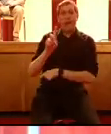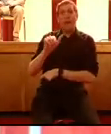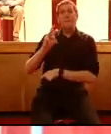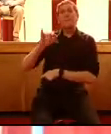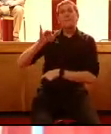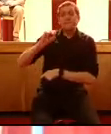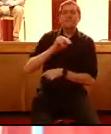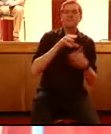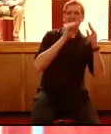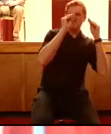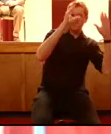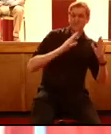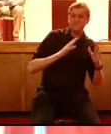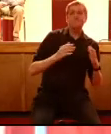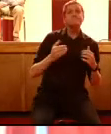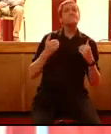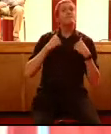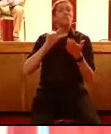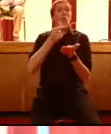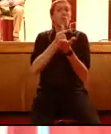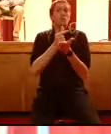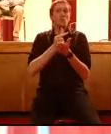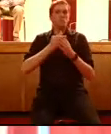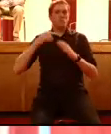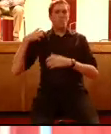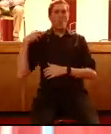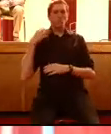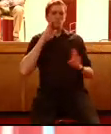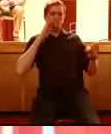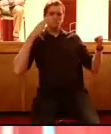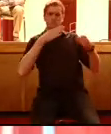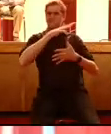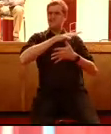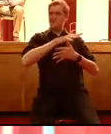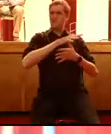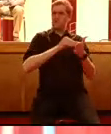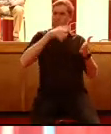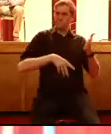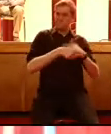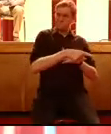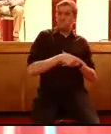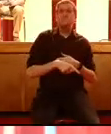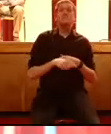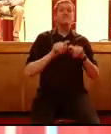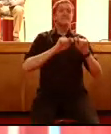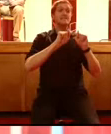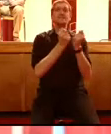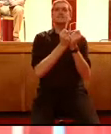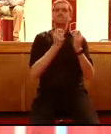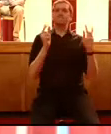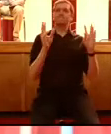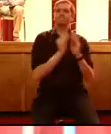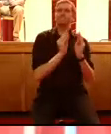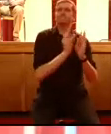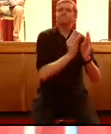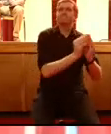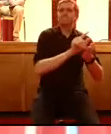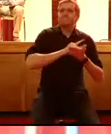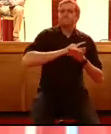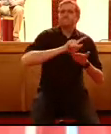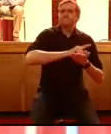graduation coach, Ms. Renee Castles, who's focused on our seniors. Our graduation team meets weekly and goes over every